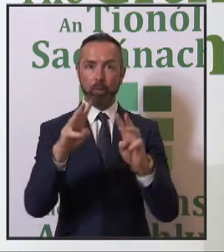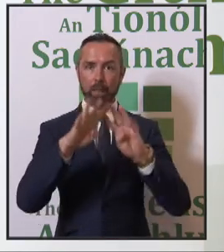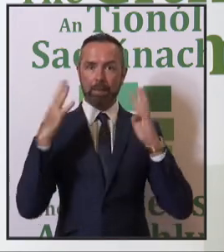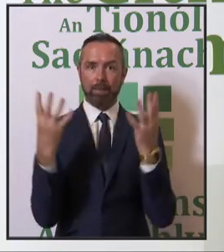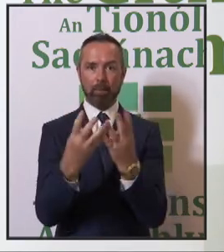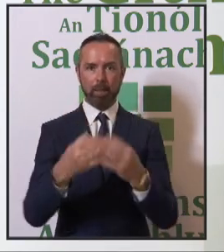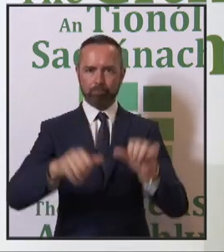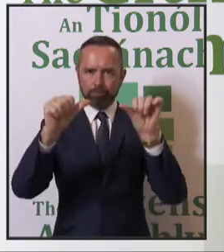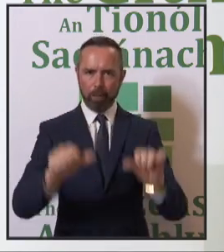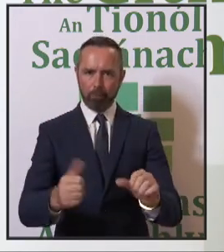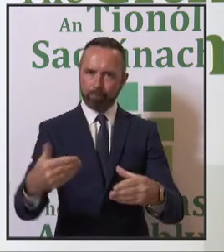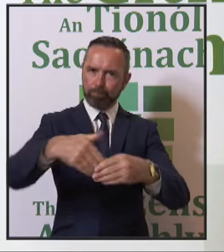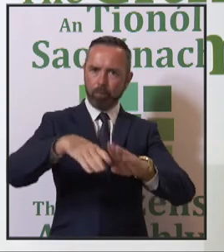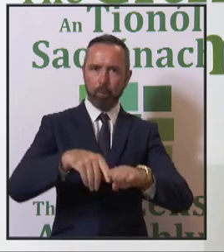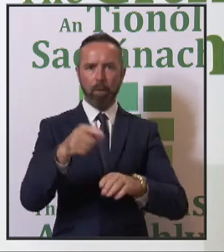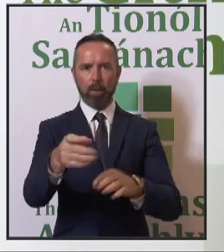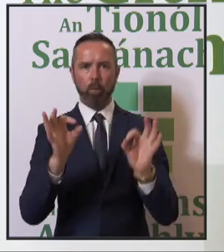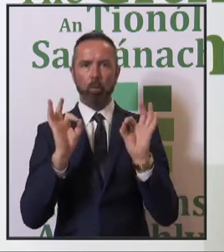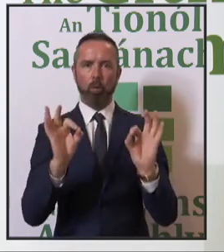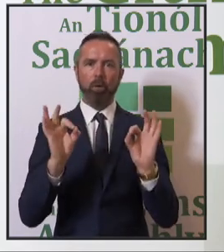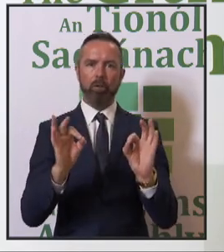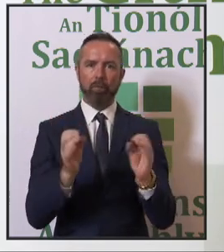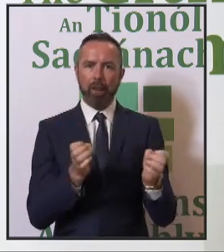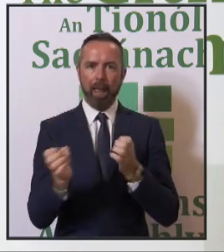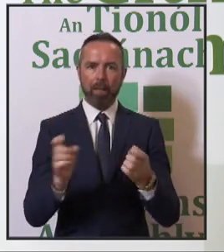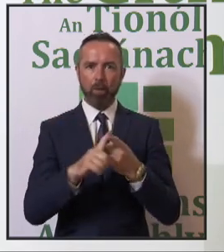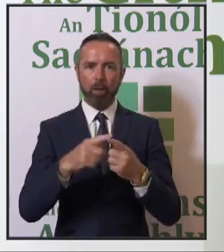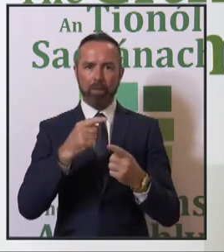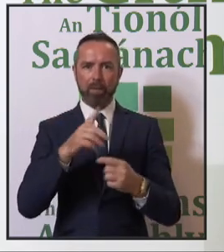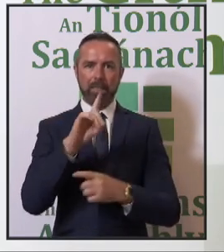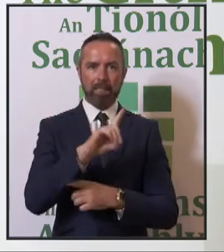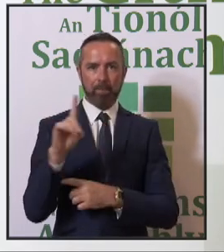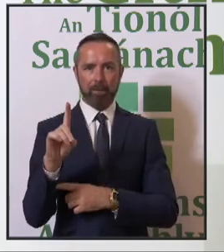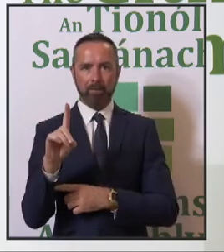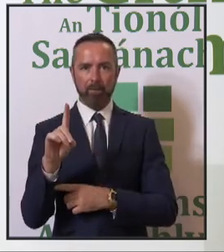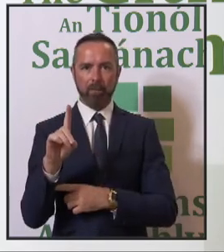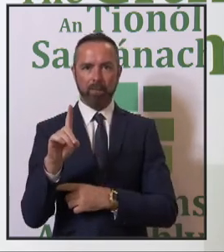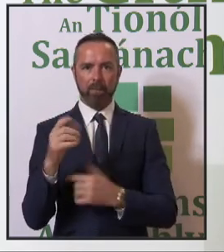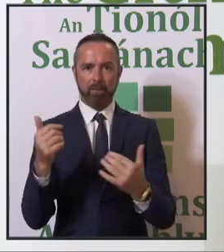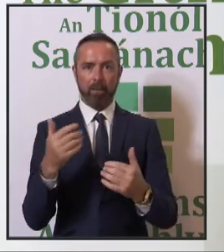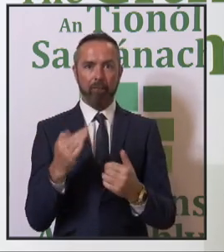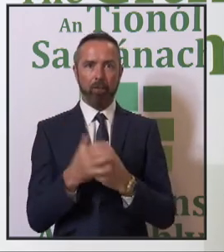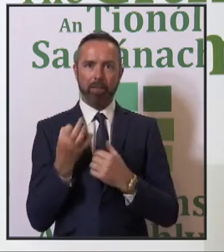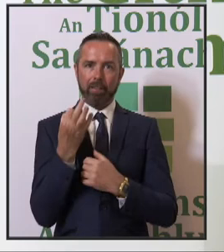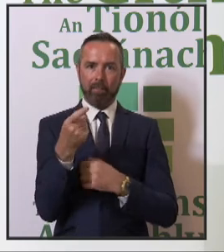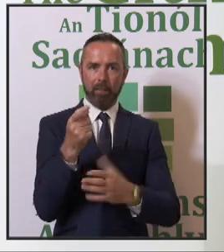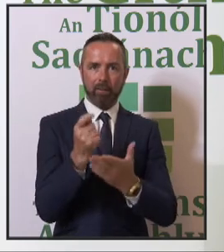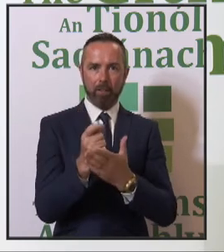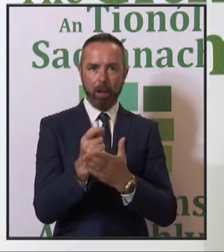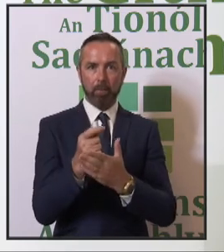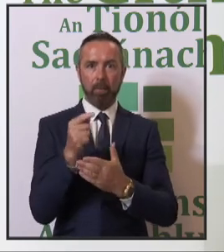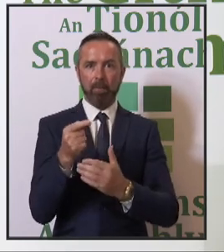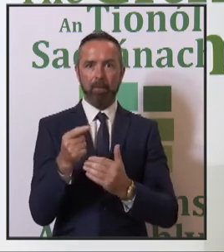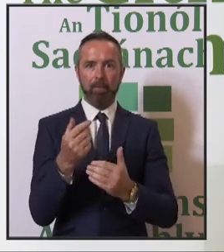to participate in this wonderful exercise in deliberative democracy, for giving generously of their time today and in the coming weeks